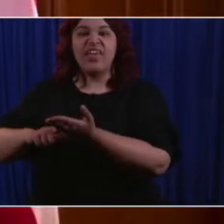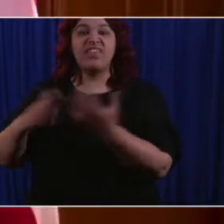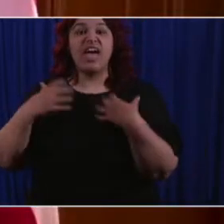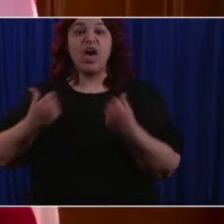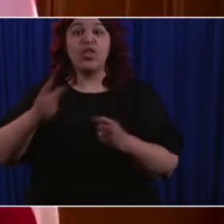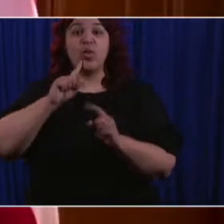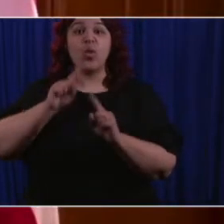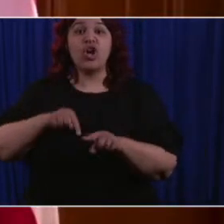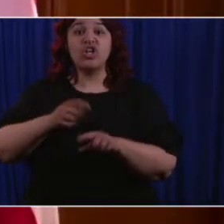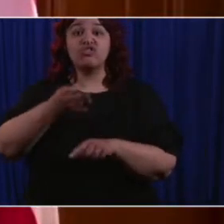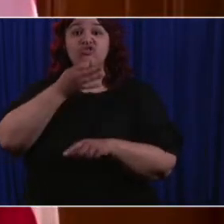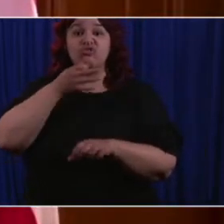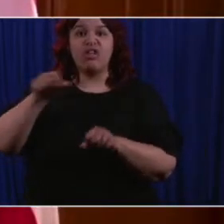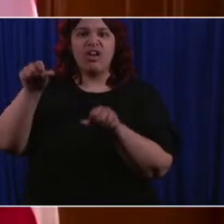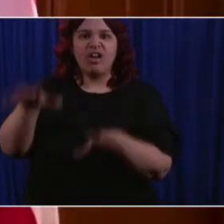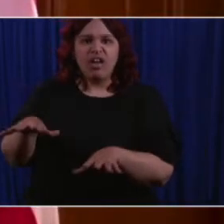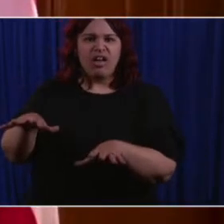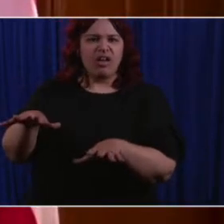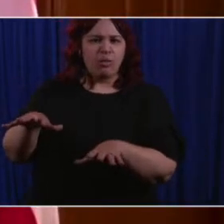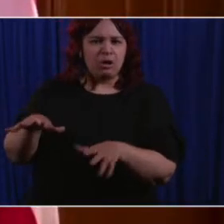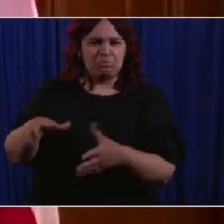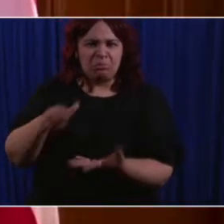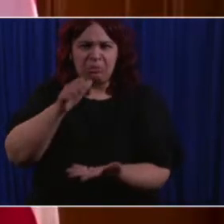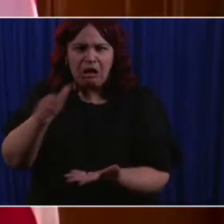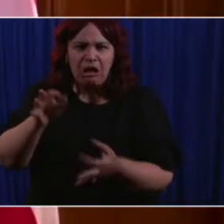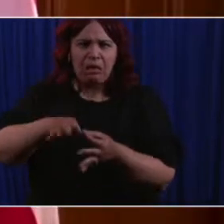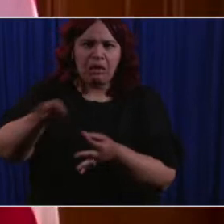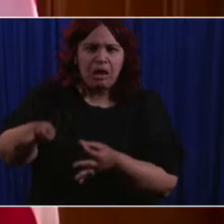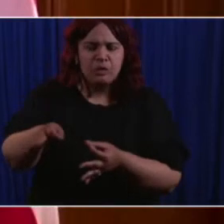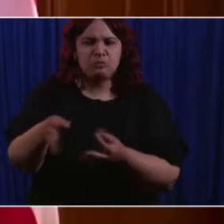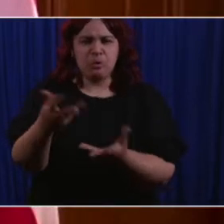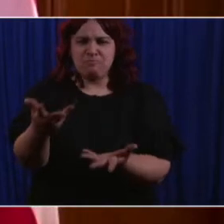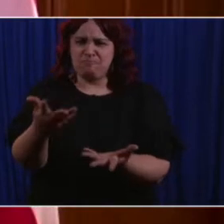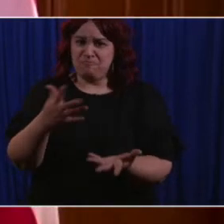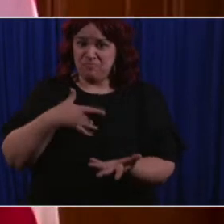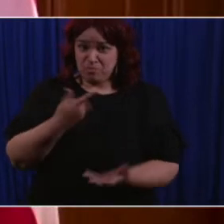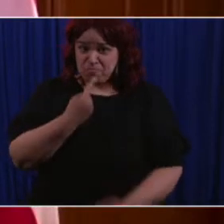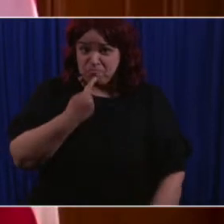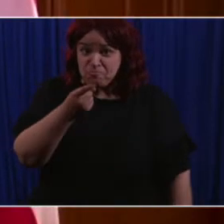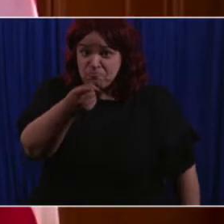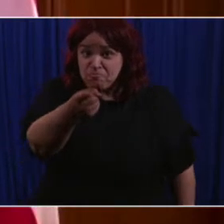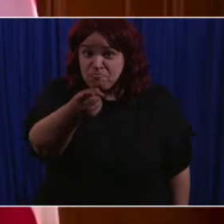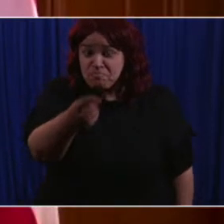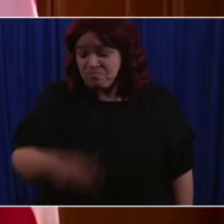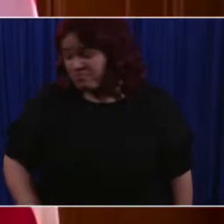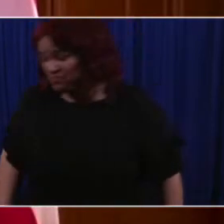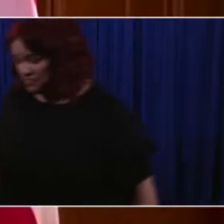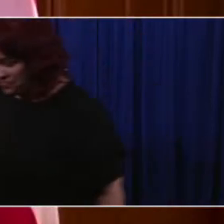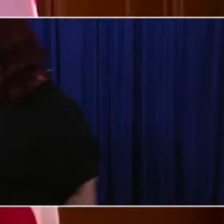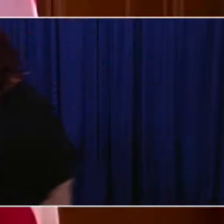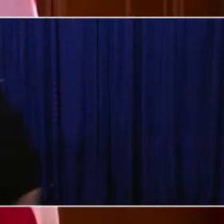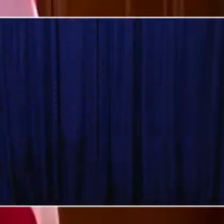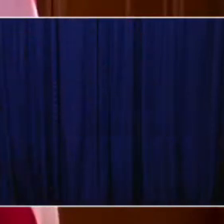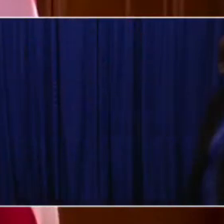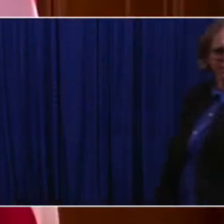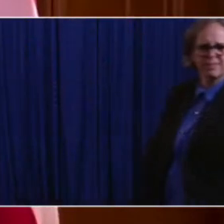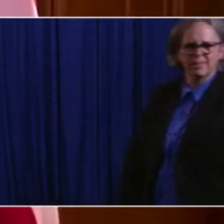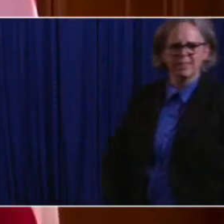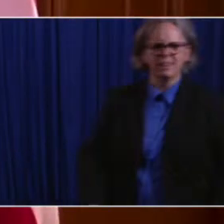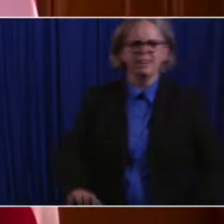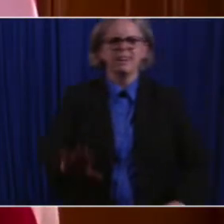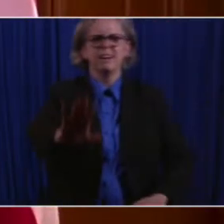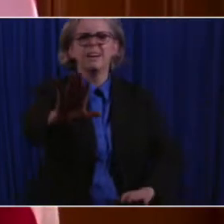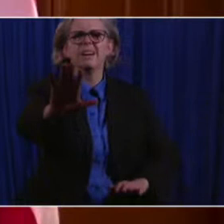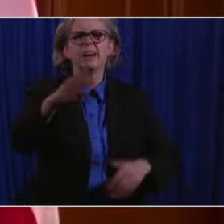Well, I think the good news, Randy, is that we're doing well, and we have the ability in the next 89 days, I